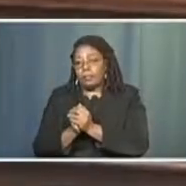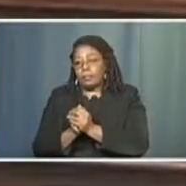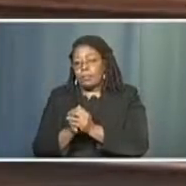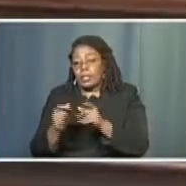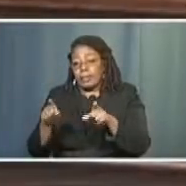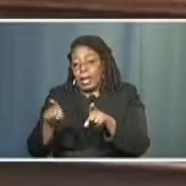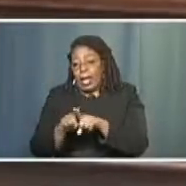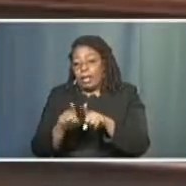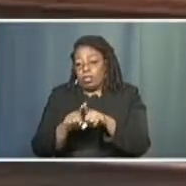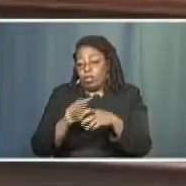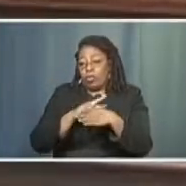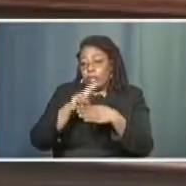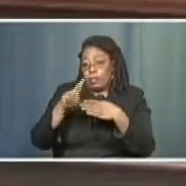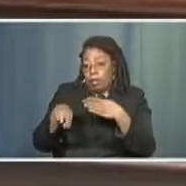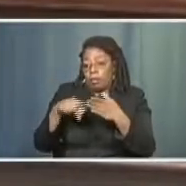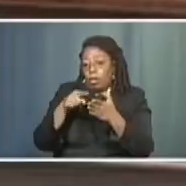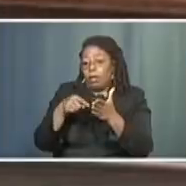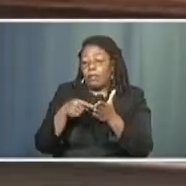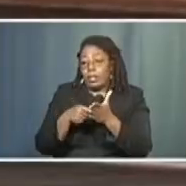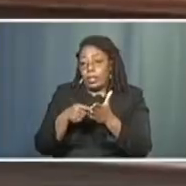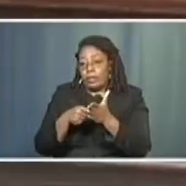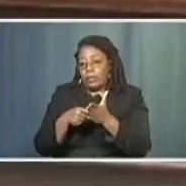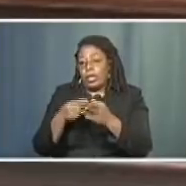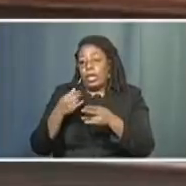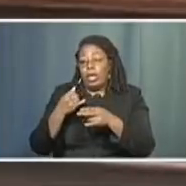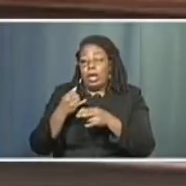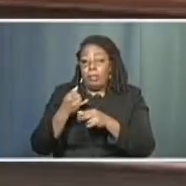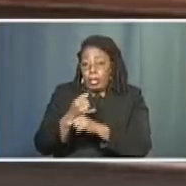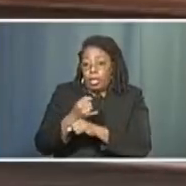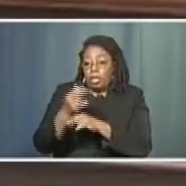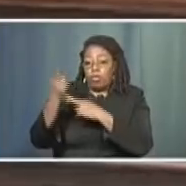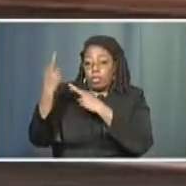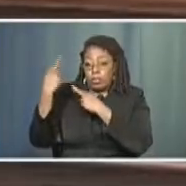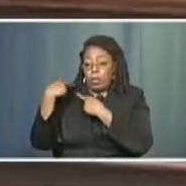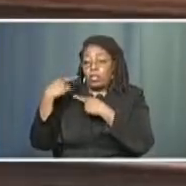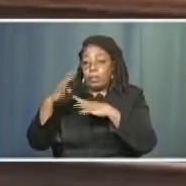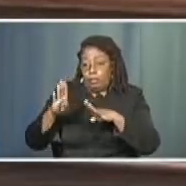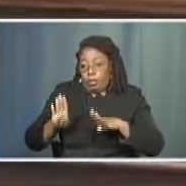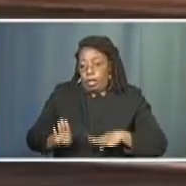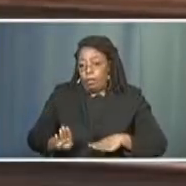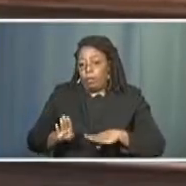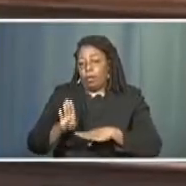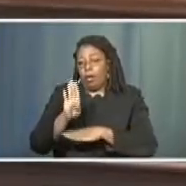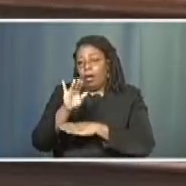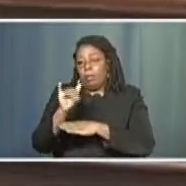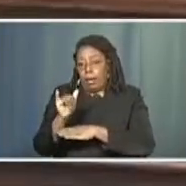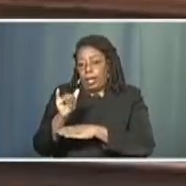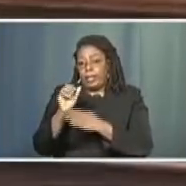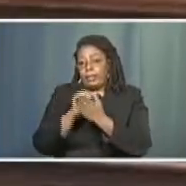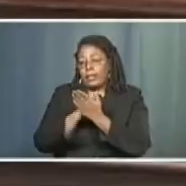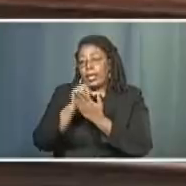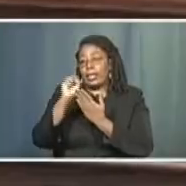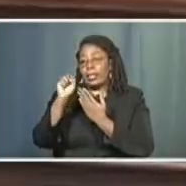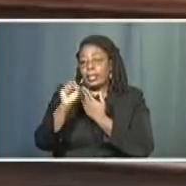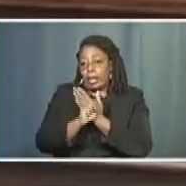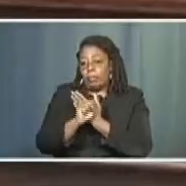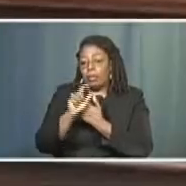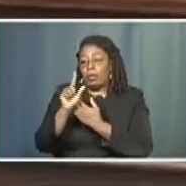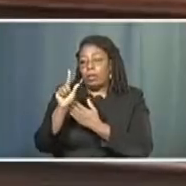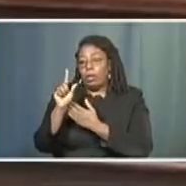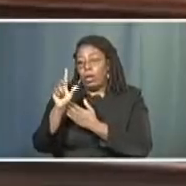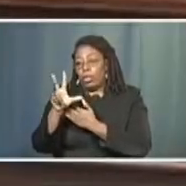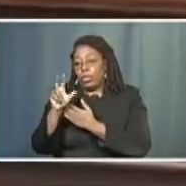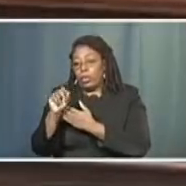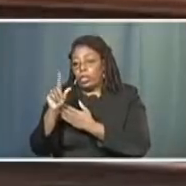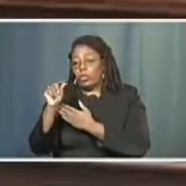reckless and irresponsible behavior by the member as of September 30th,